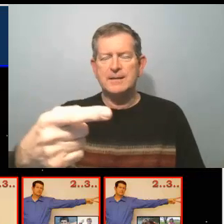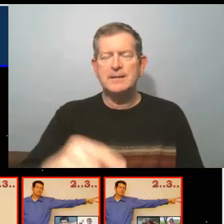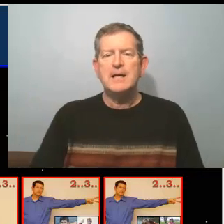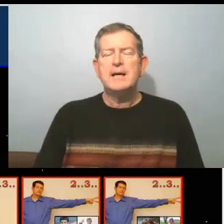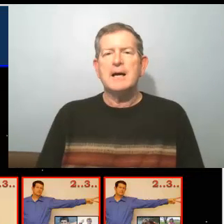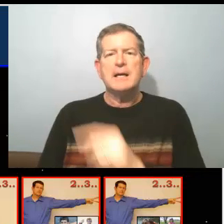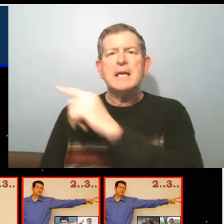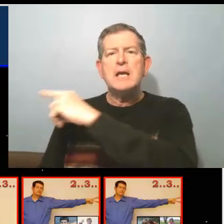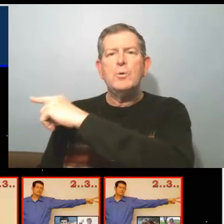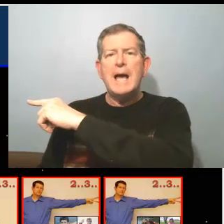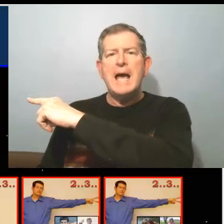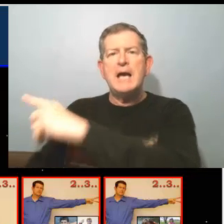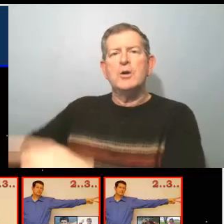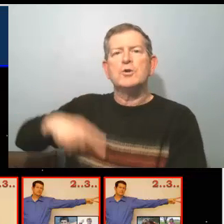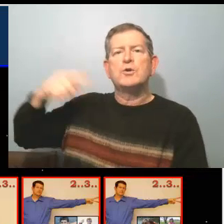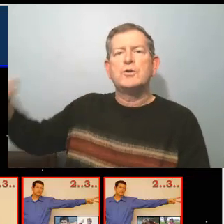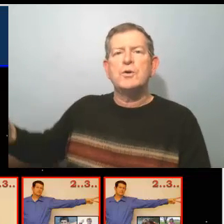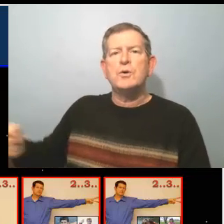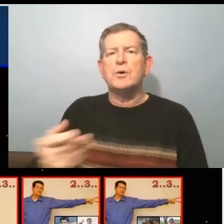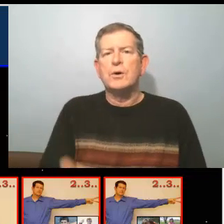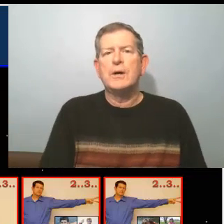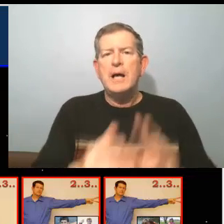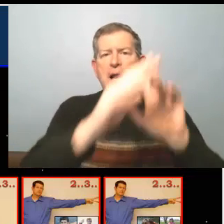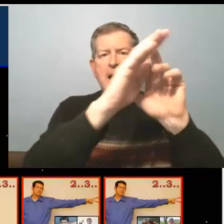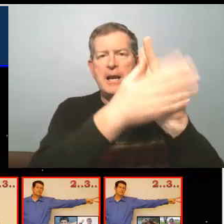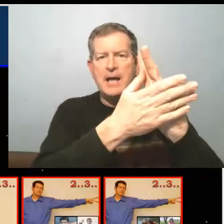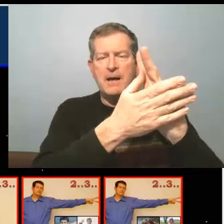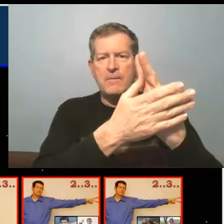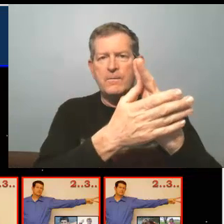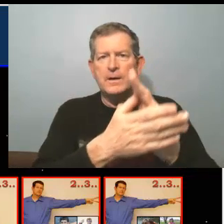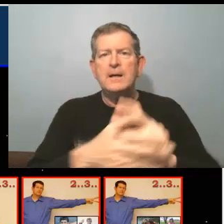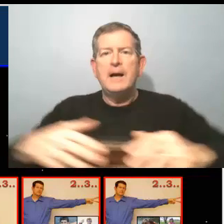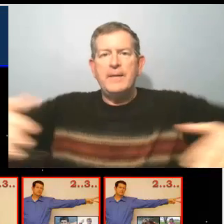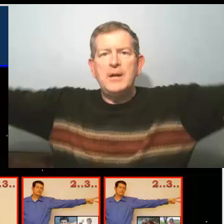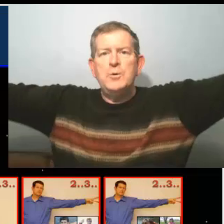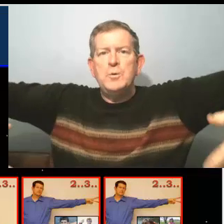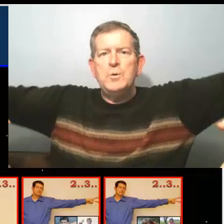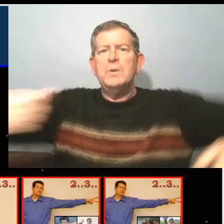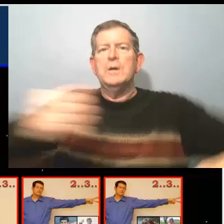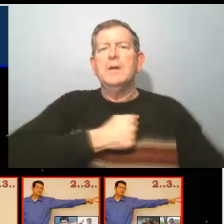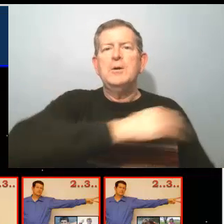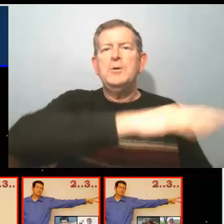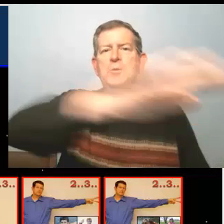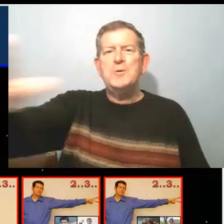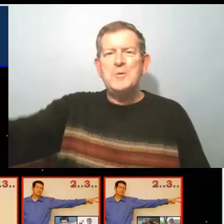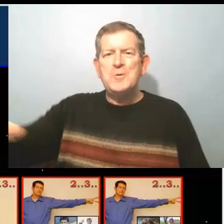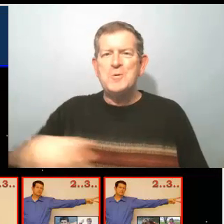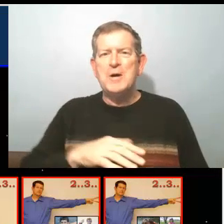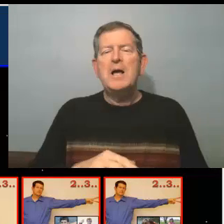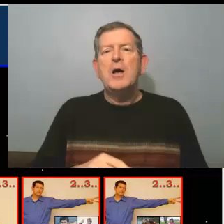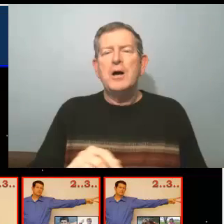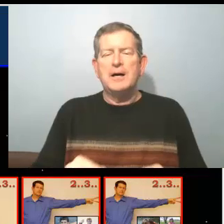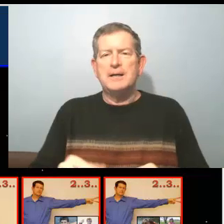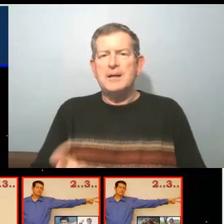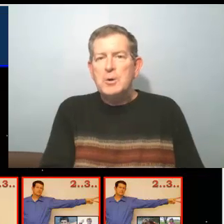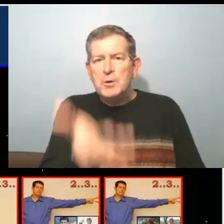is like this. Il, elle se lève, and then nous